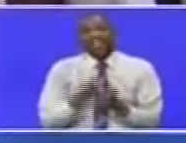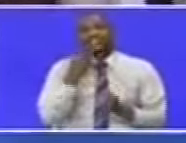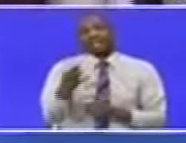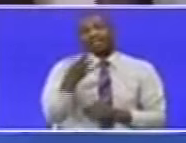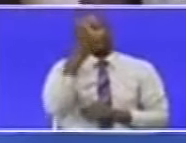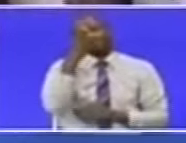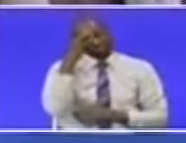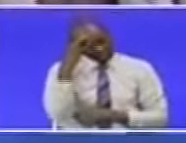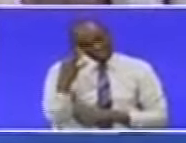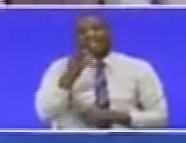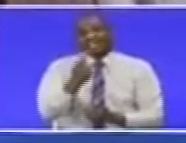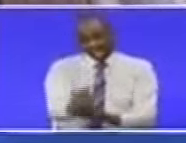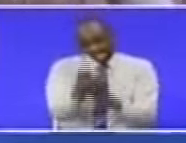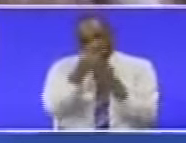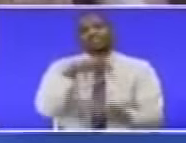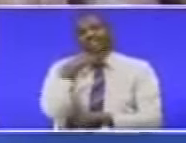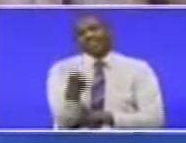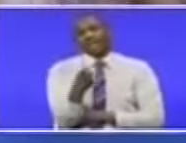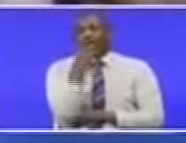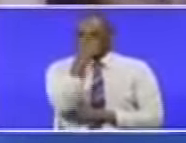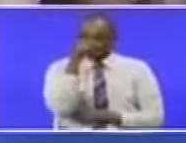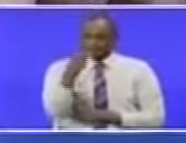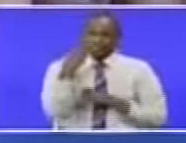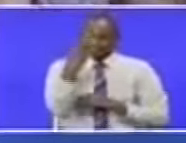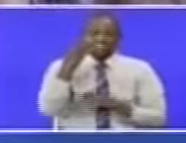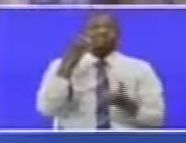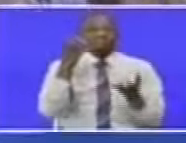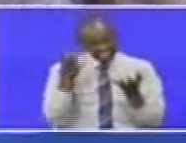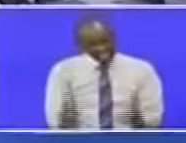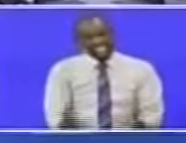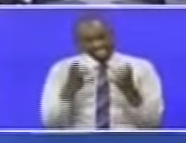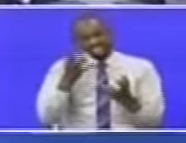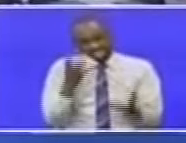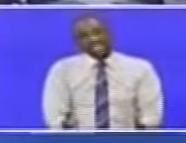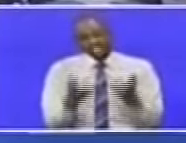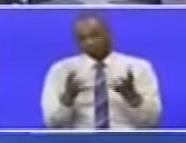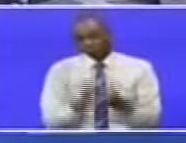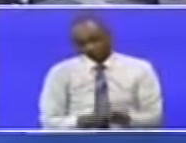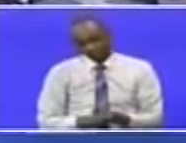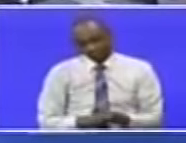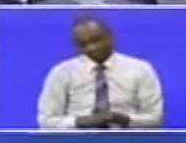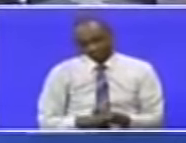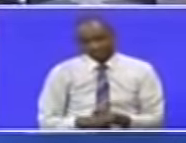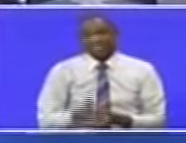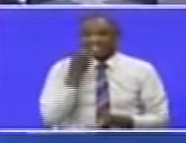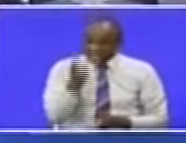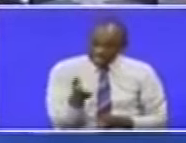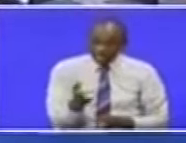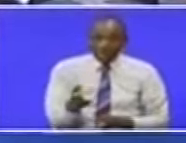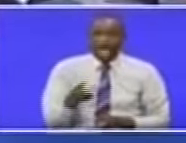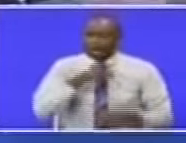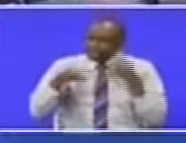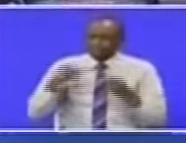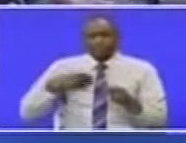rhinos may have been killed for the 1.35 tons of their horns. In our fight against illegal wildlife